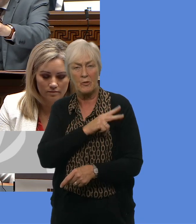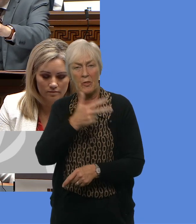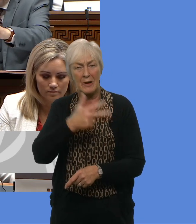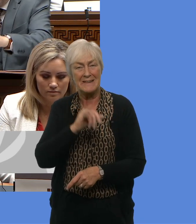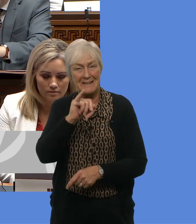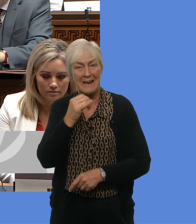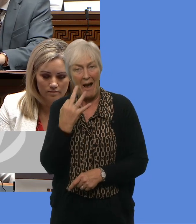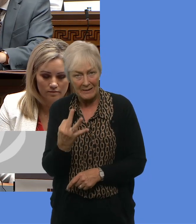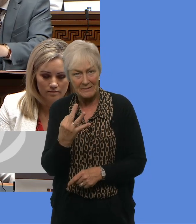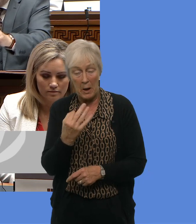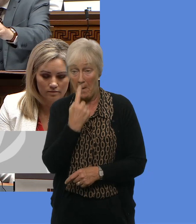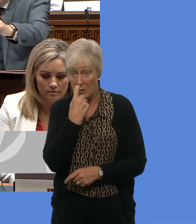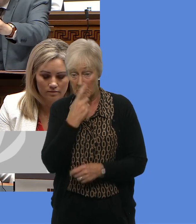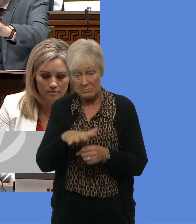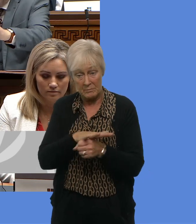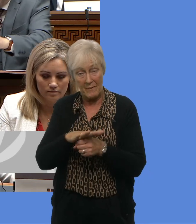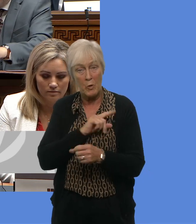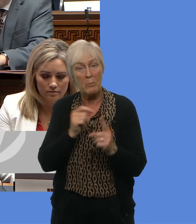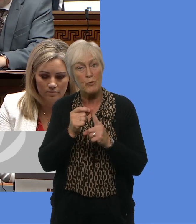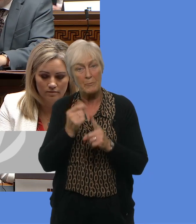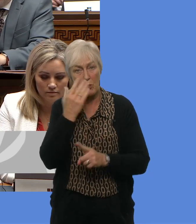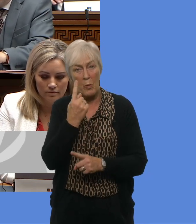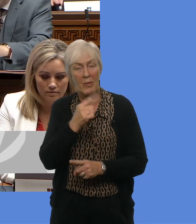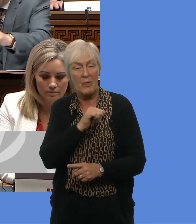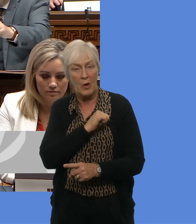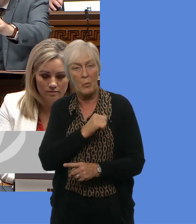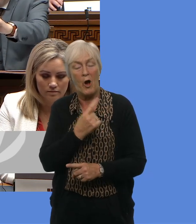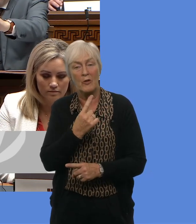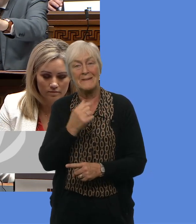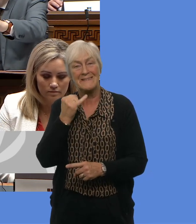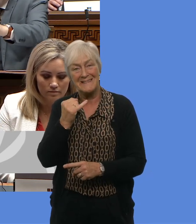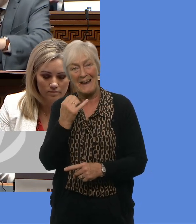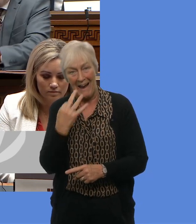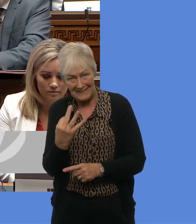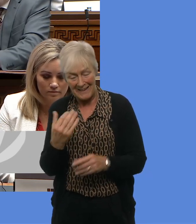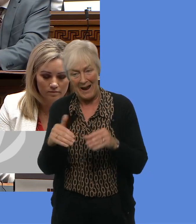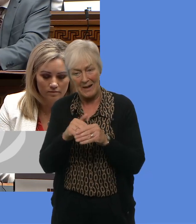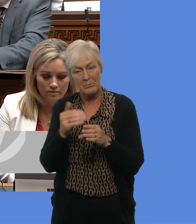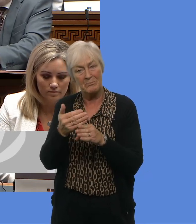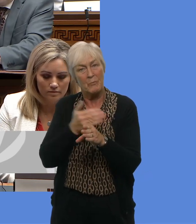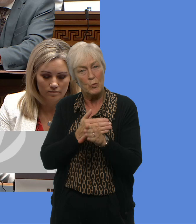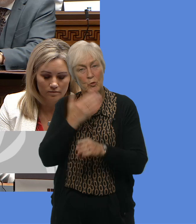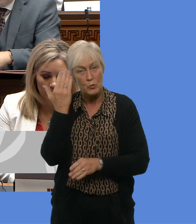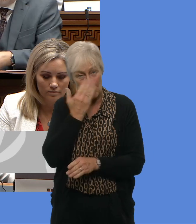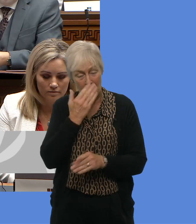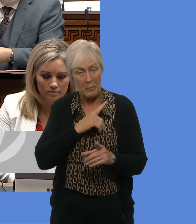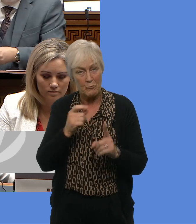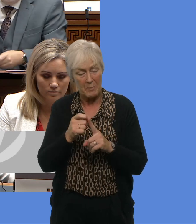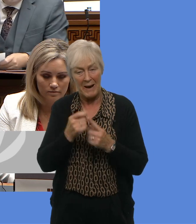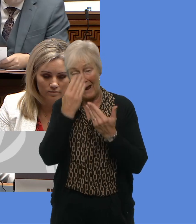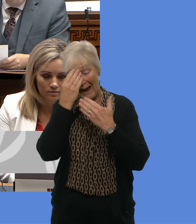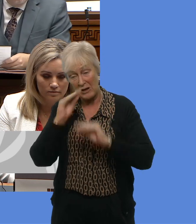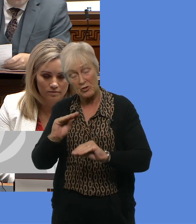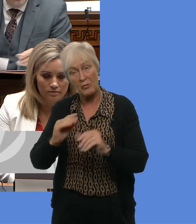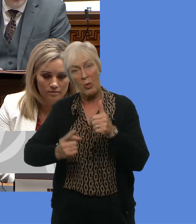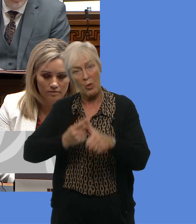3,368 available places at primary schools and 1,161 available places at post-primary schools. The Education Authority